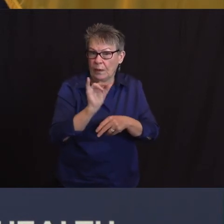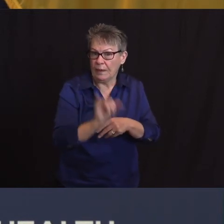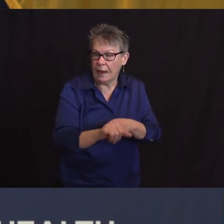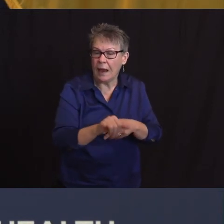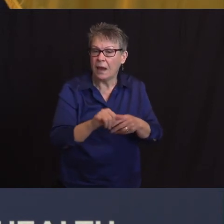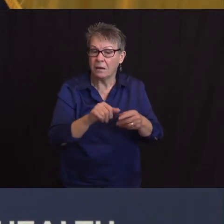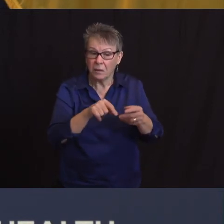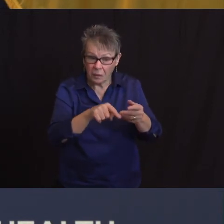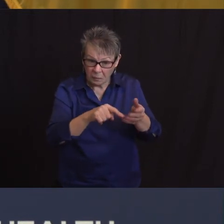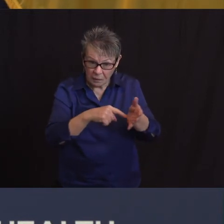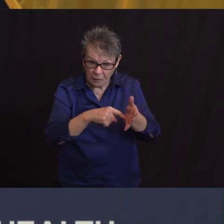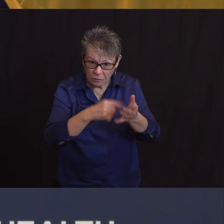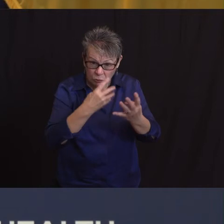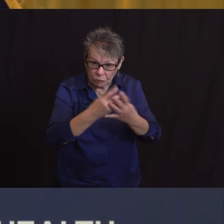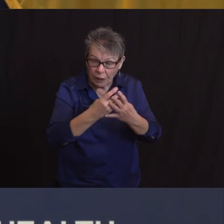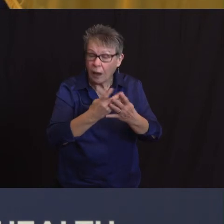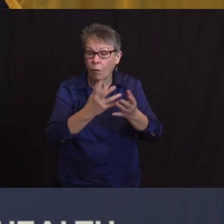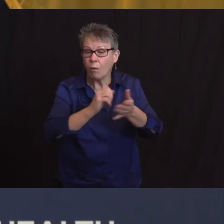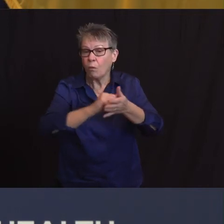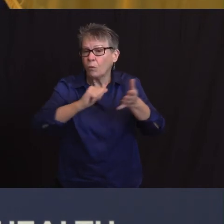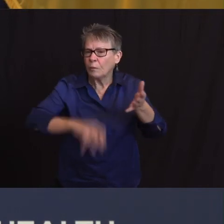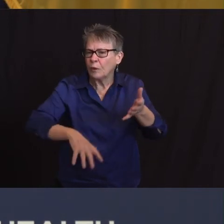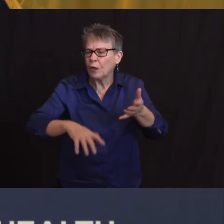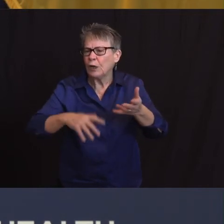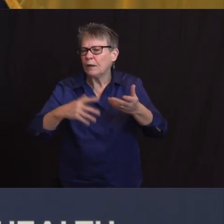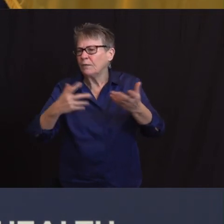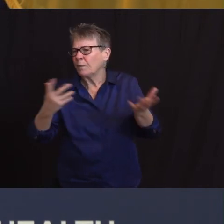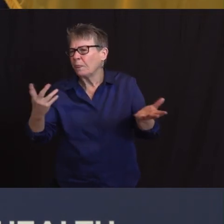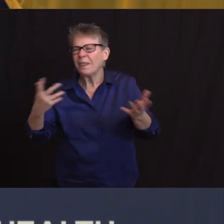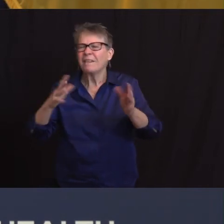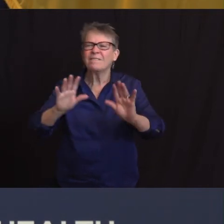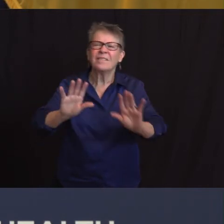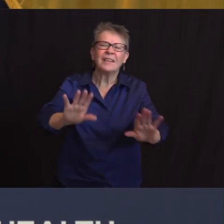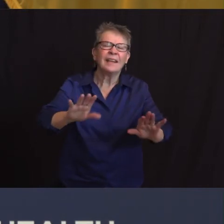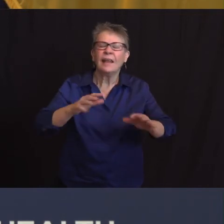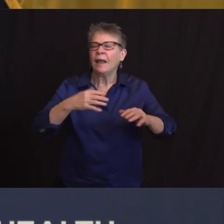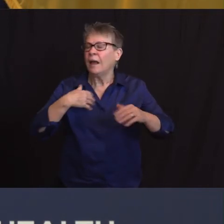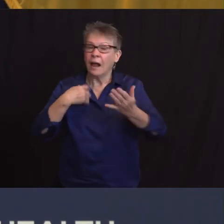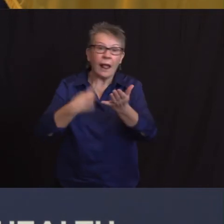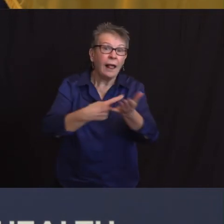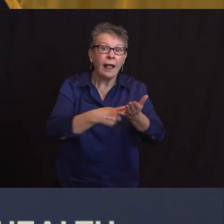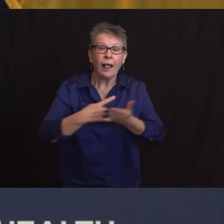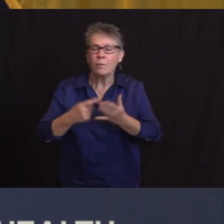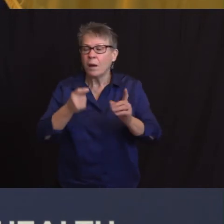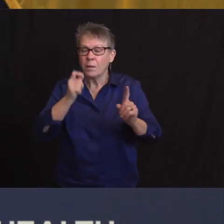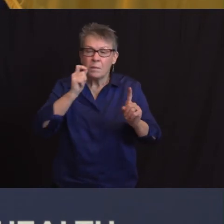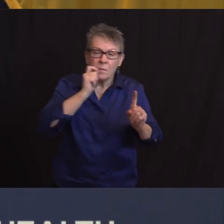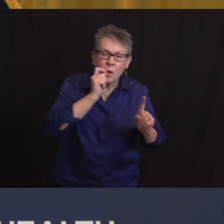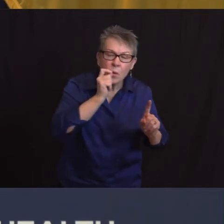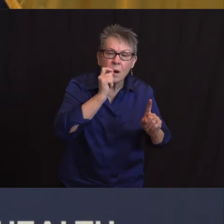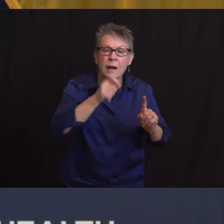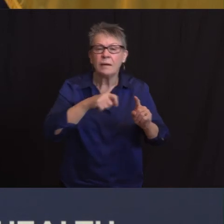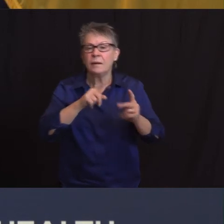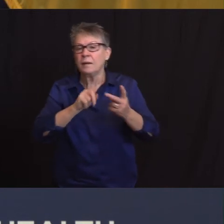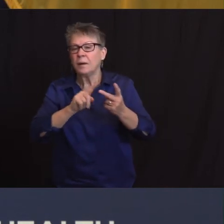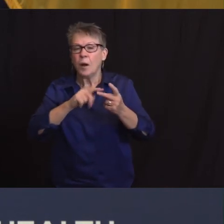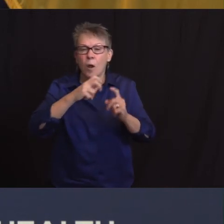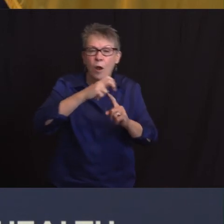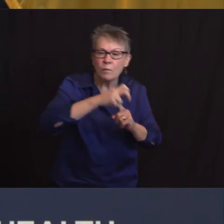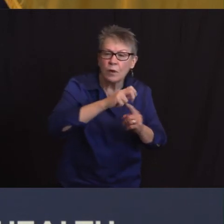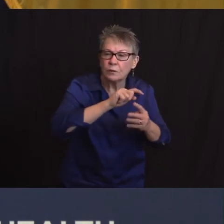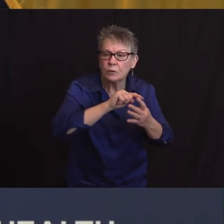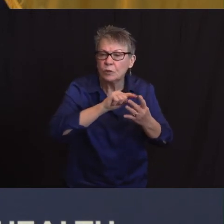Nothing new on the marijuana front. Again, we've had very good backs and forth with members